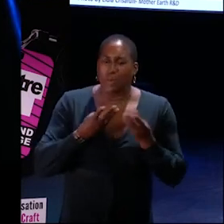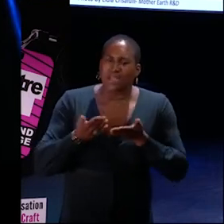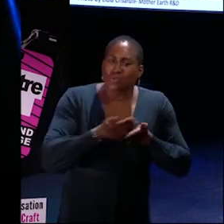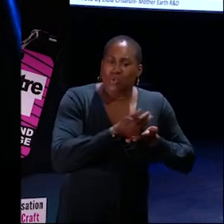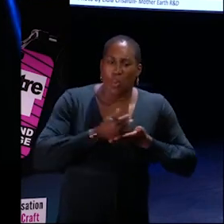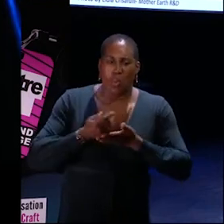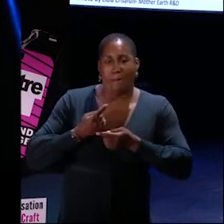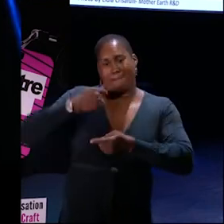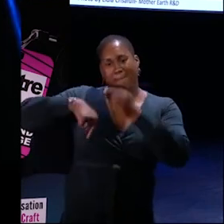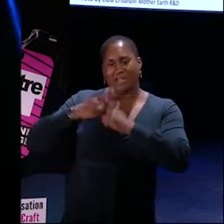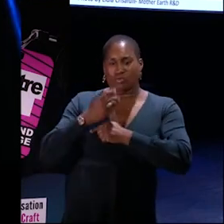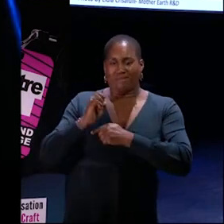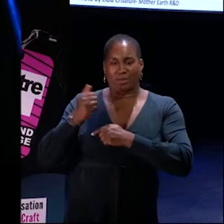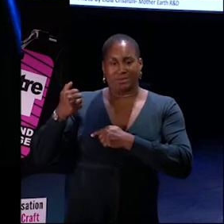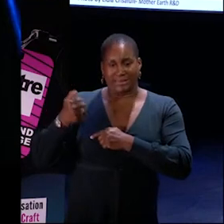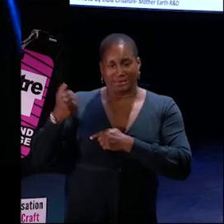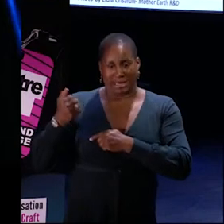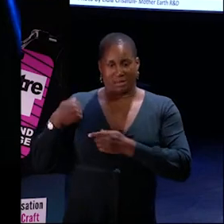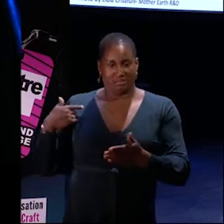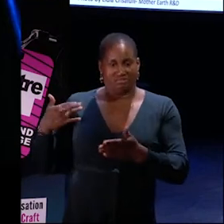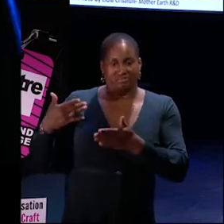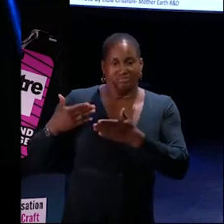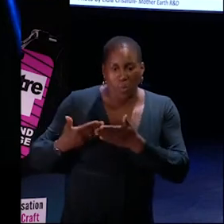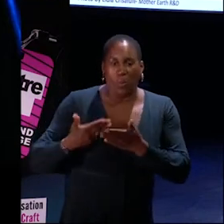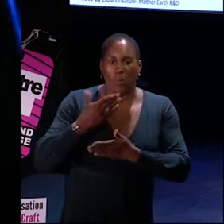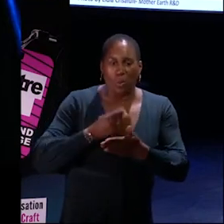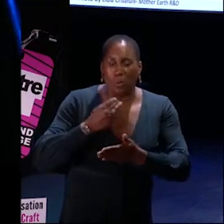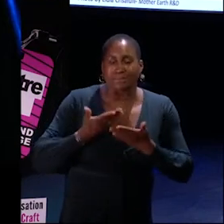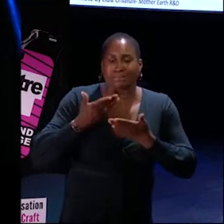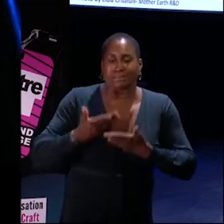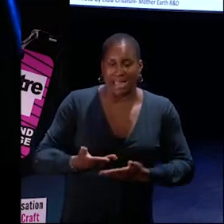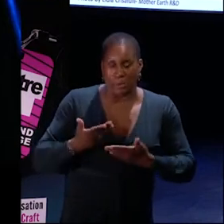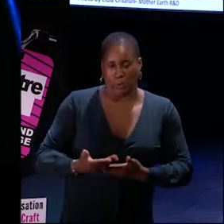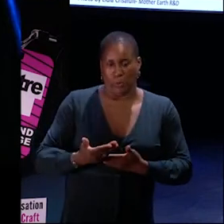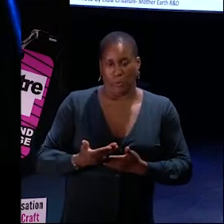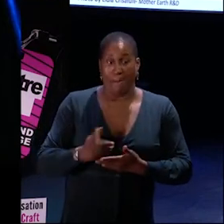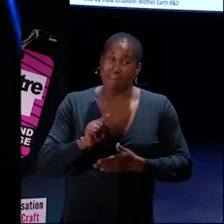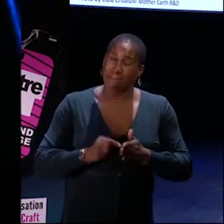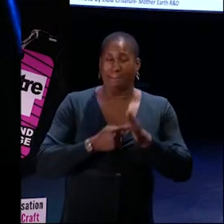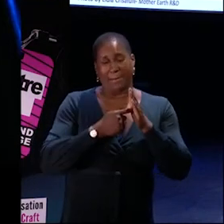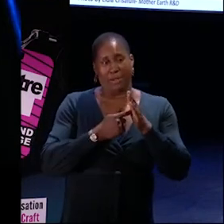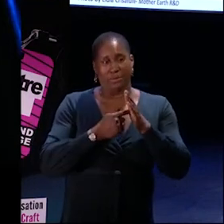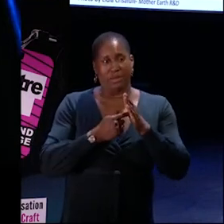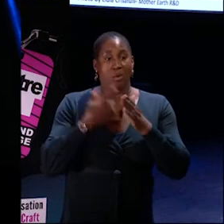is important. Now, we don't know for sure when we start making a project that that's the kind of life that it will